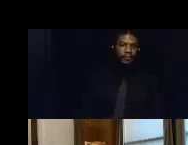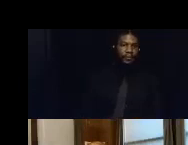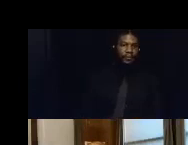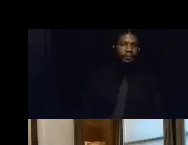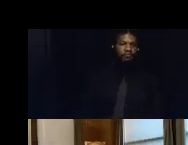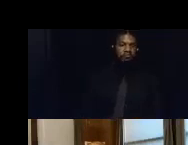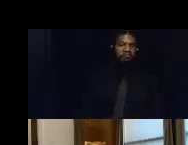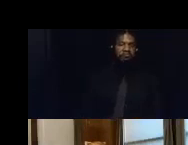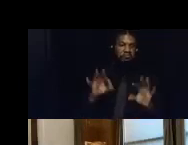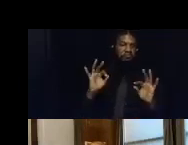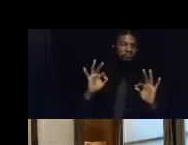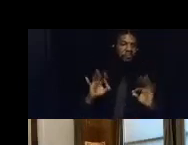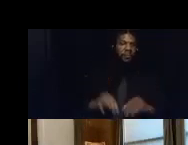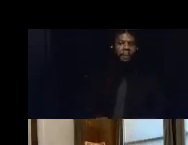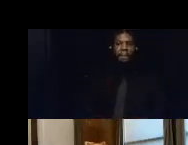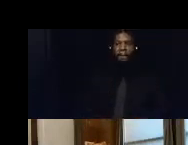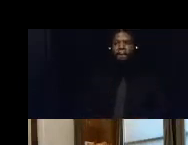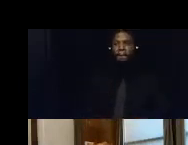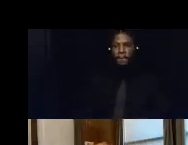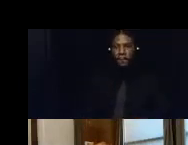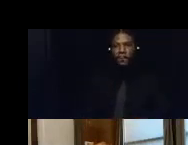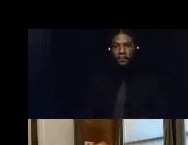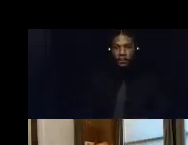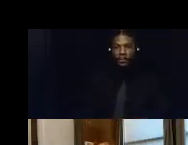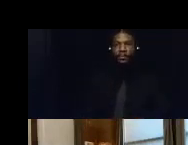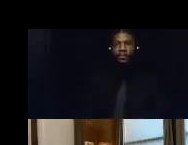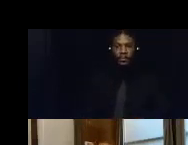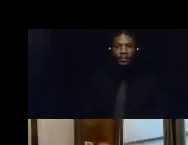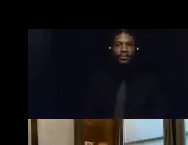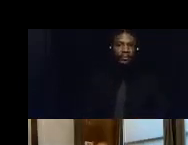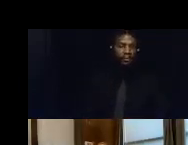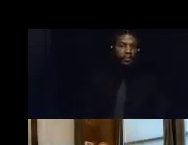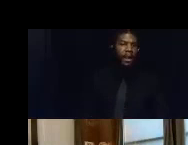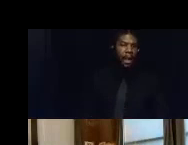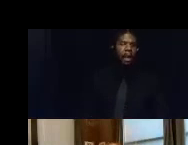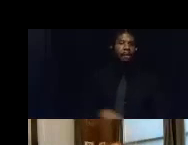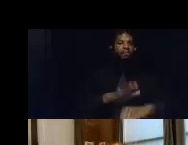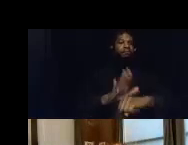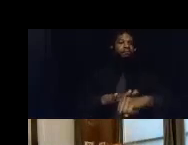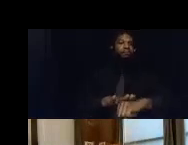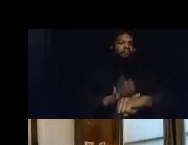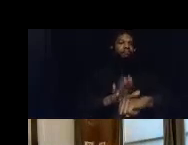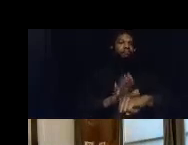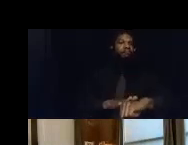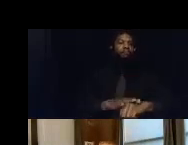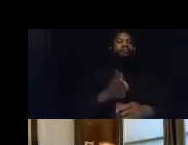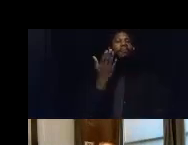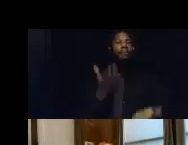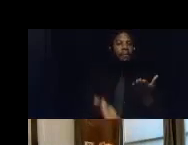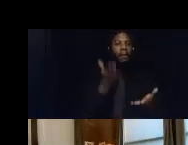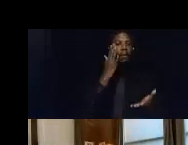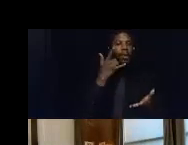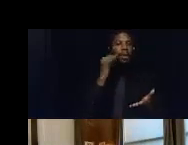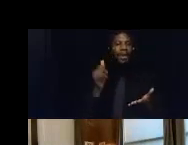Great. So I want to give you a heads up that this is what it might look like,